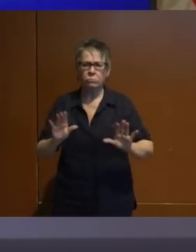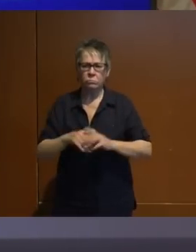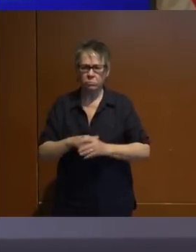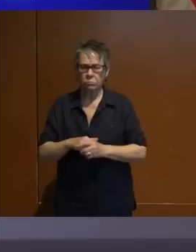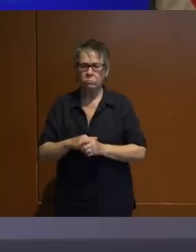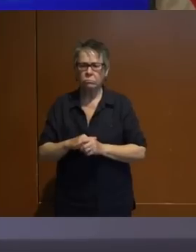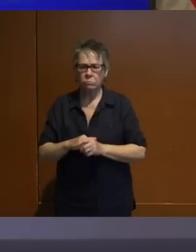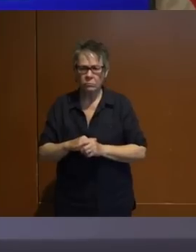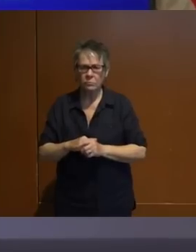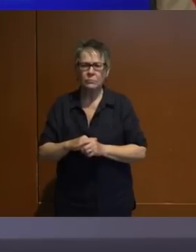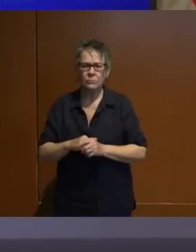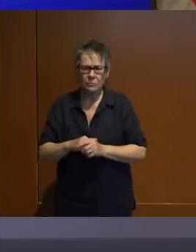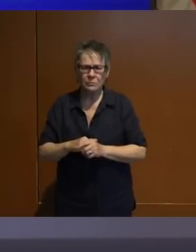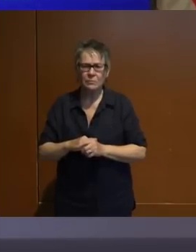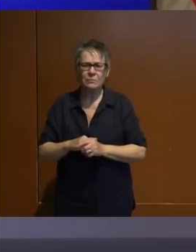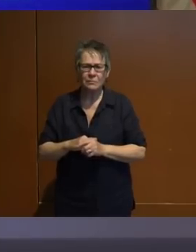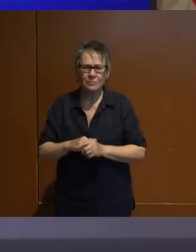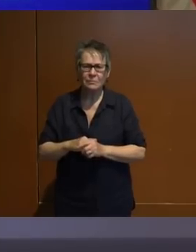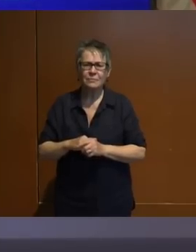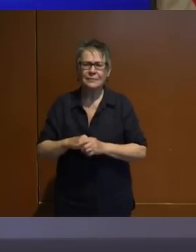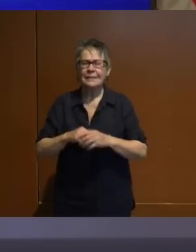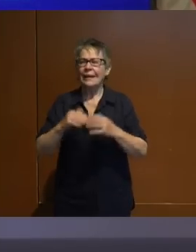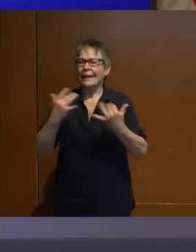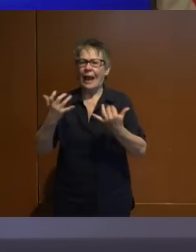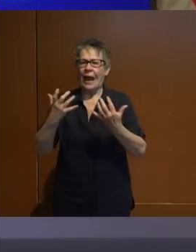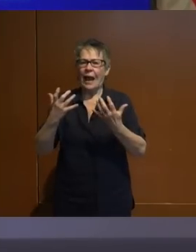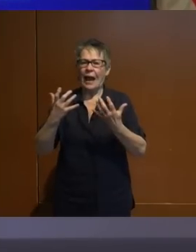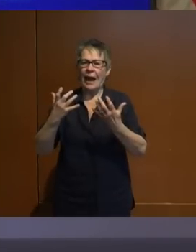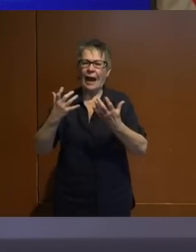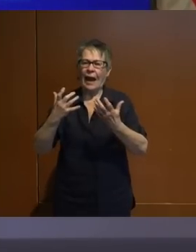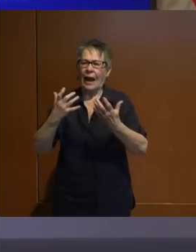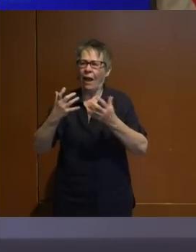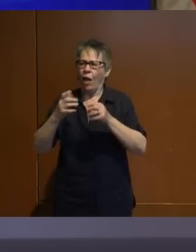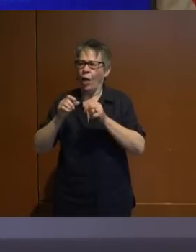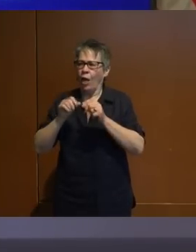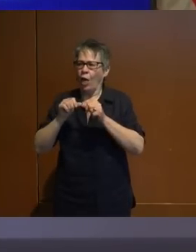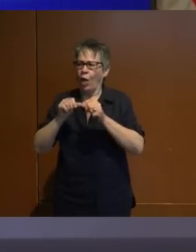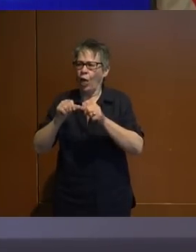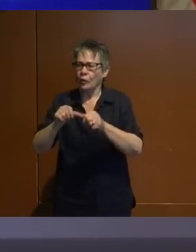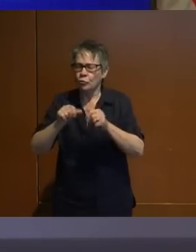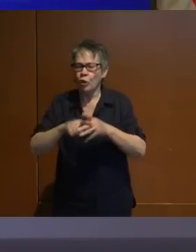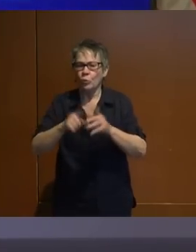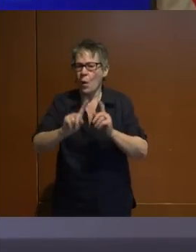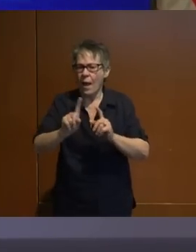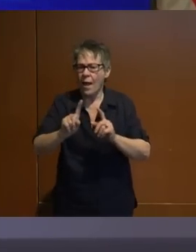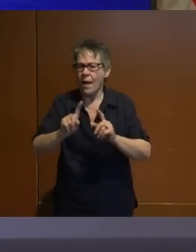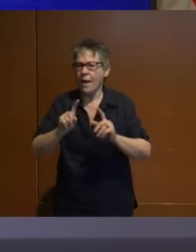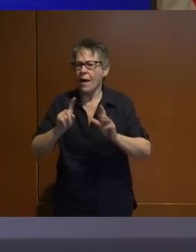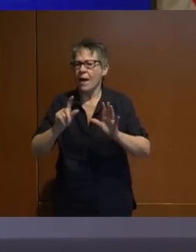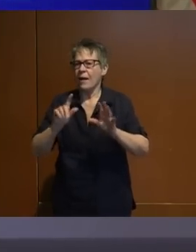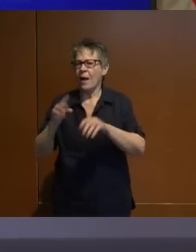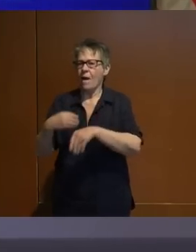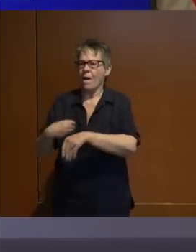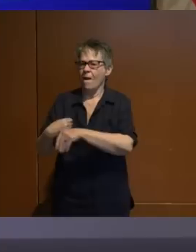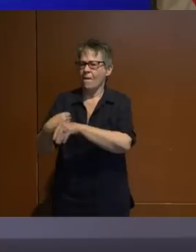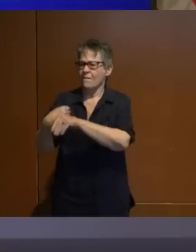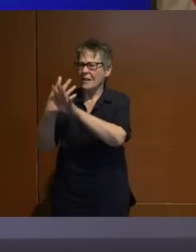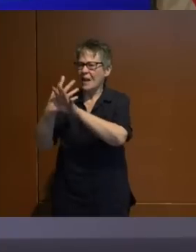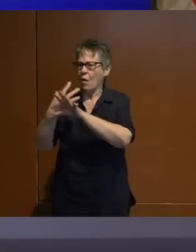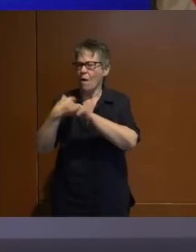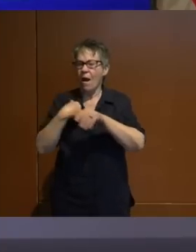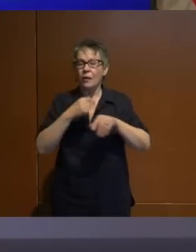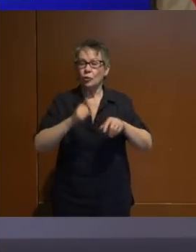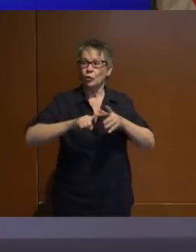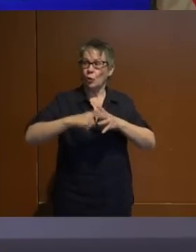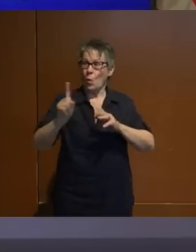1 p.m. We did not do today at 1 p.m. because of the video call with the president and vice president, but we will be back